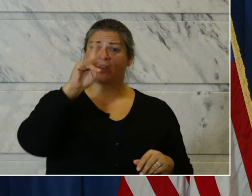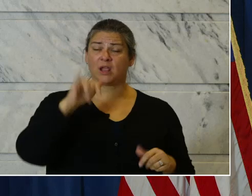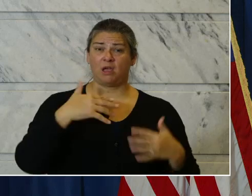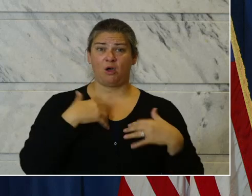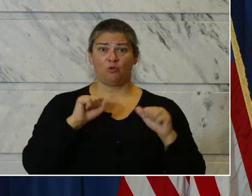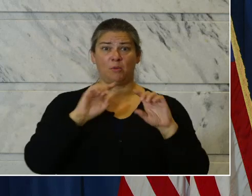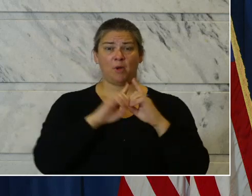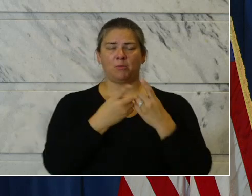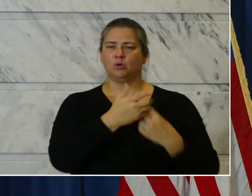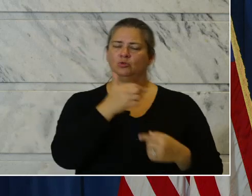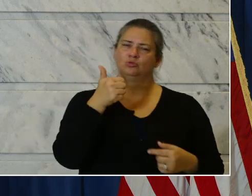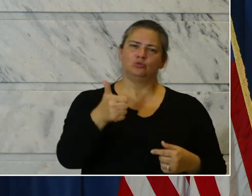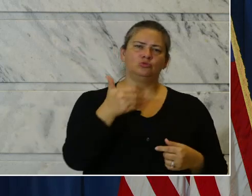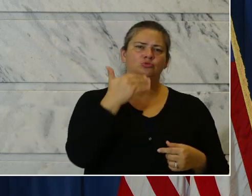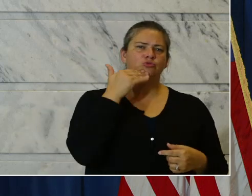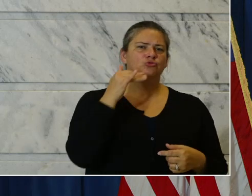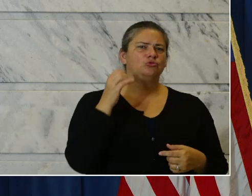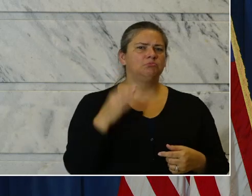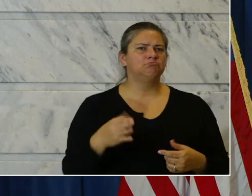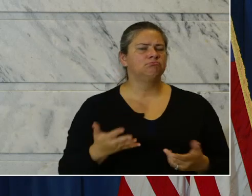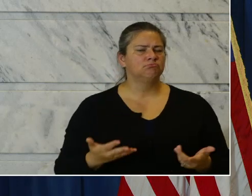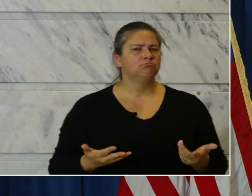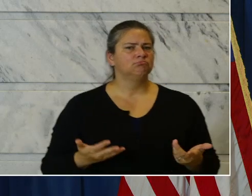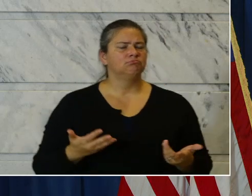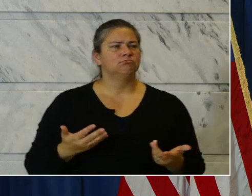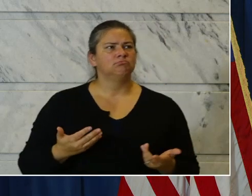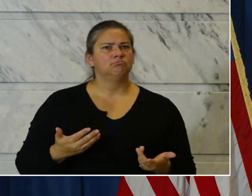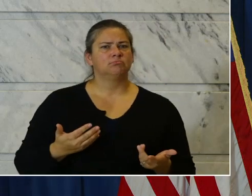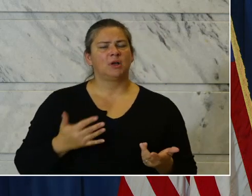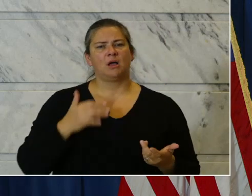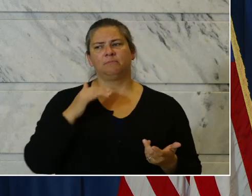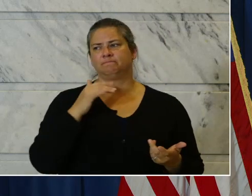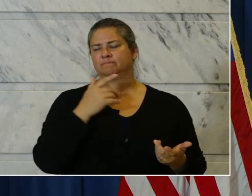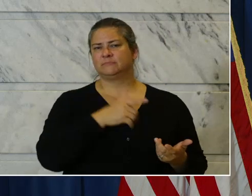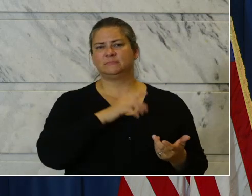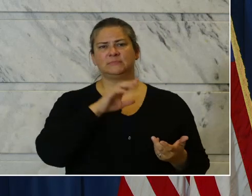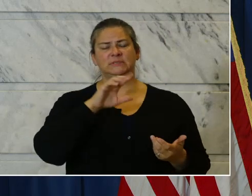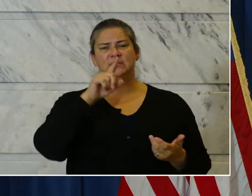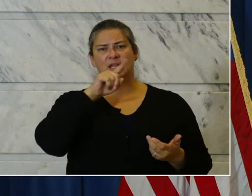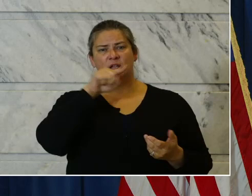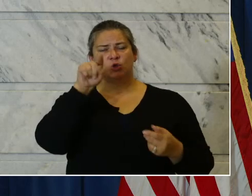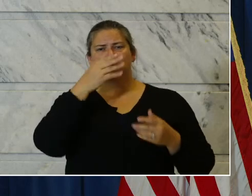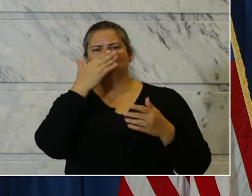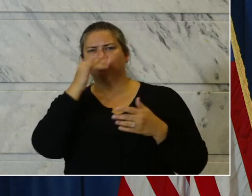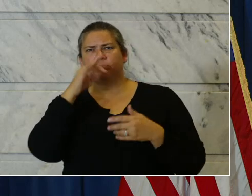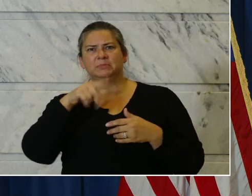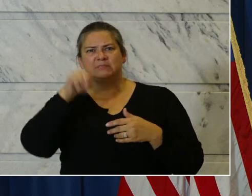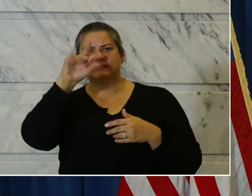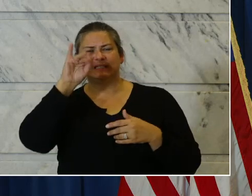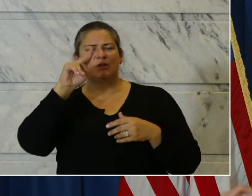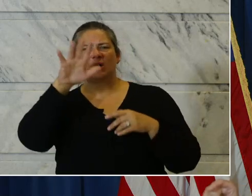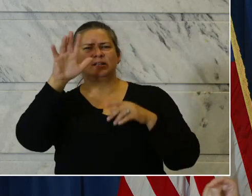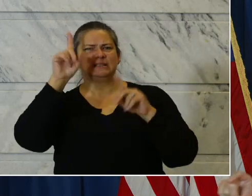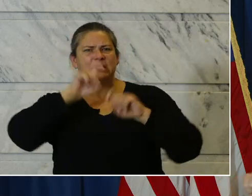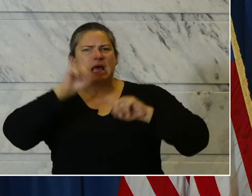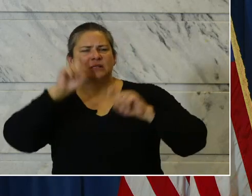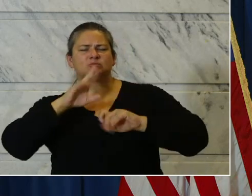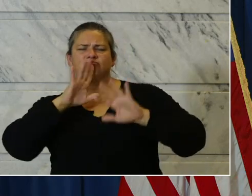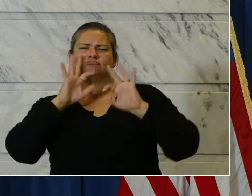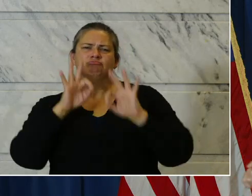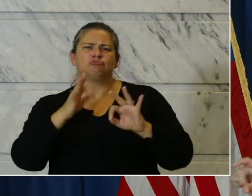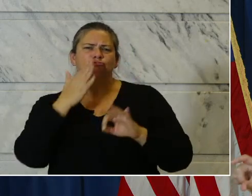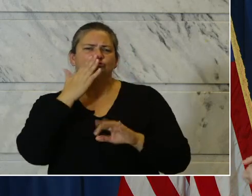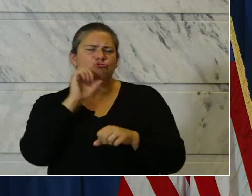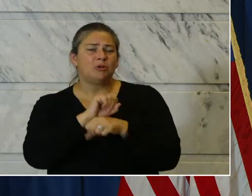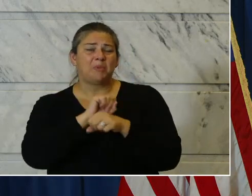do a good job. We've got St. Elizabeth is doing a good job testing up there, but almost every